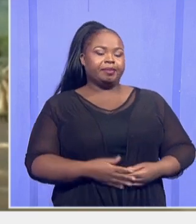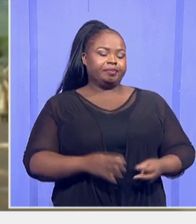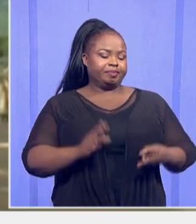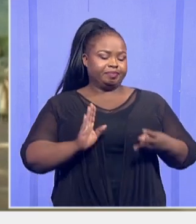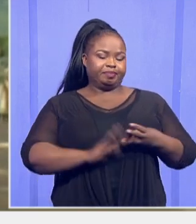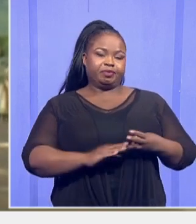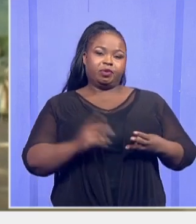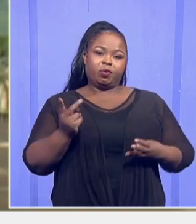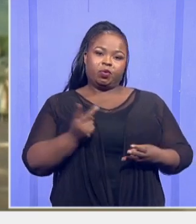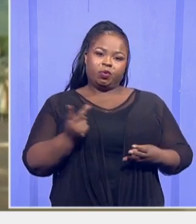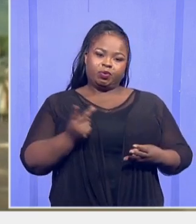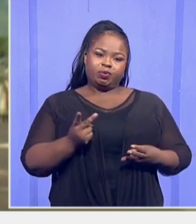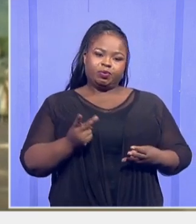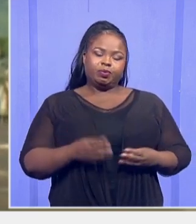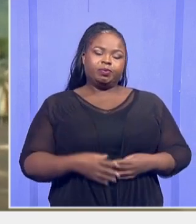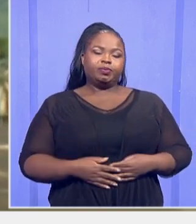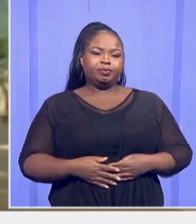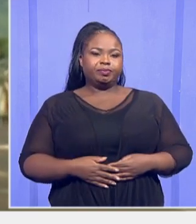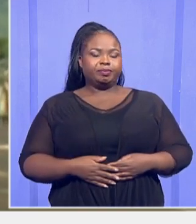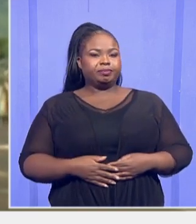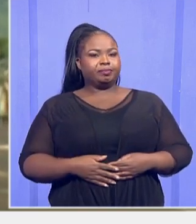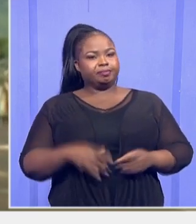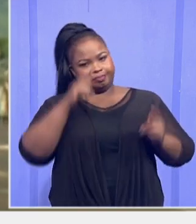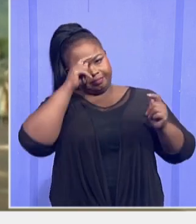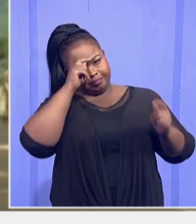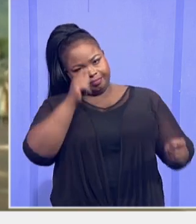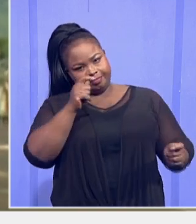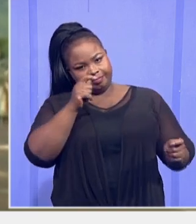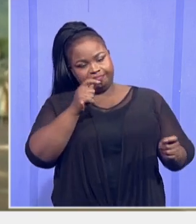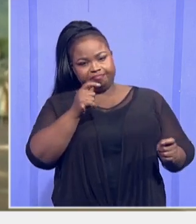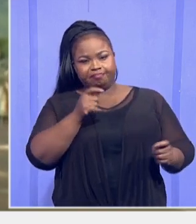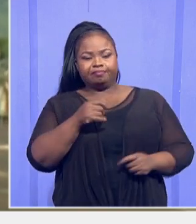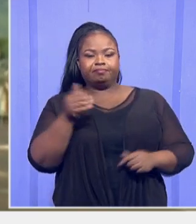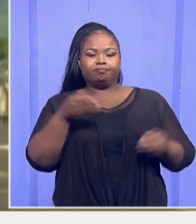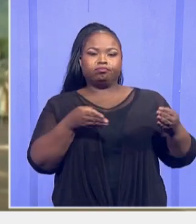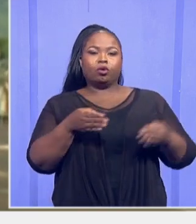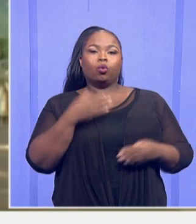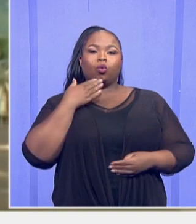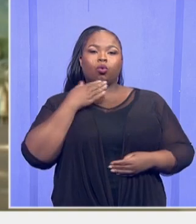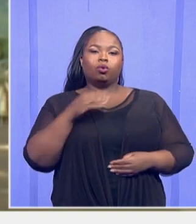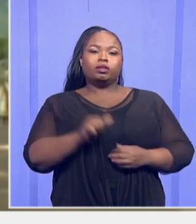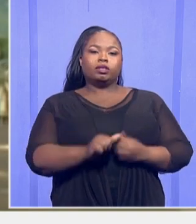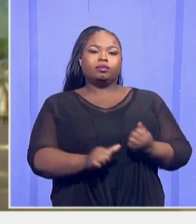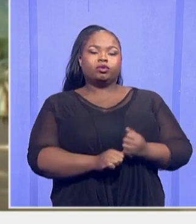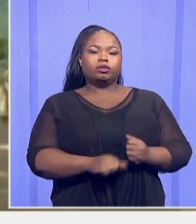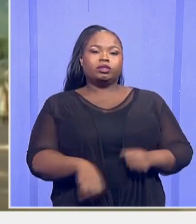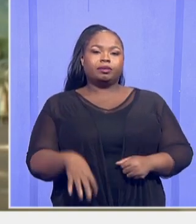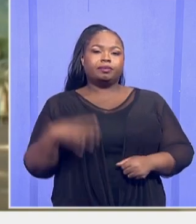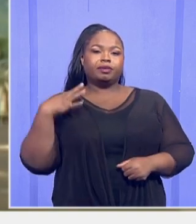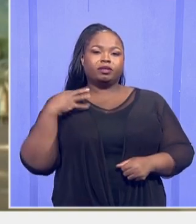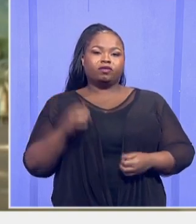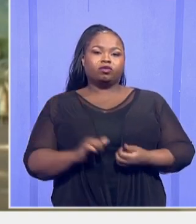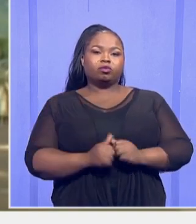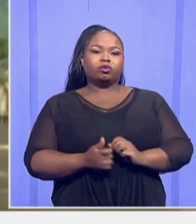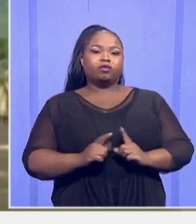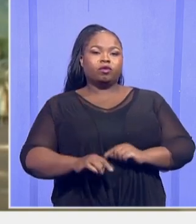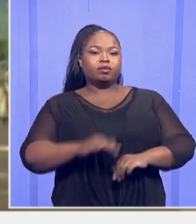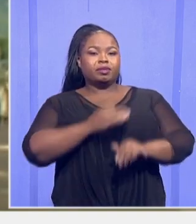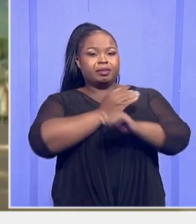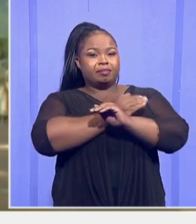also going to be observing the attendance by the Deputy Minister of Sport from Zimbabwe and many